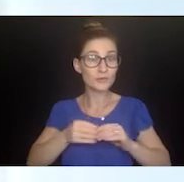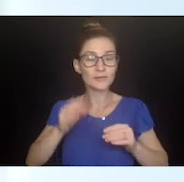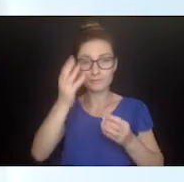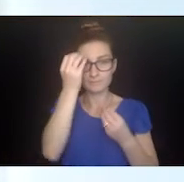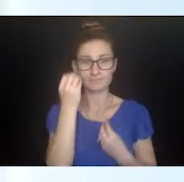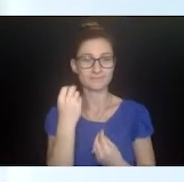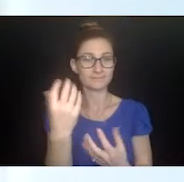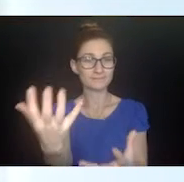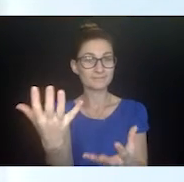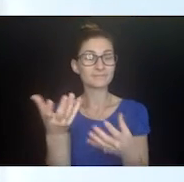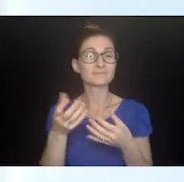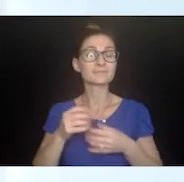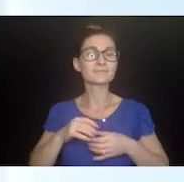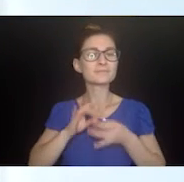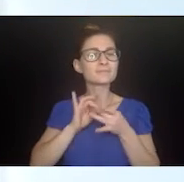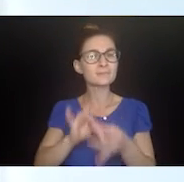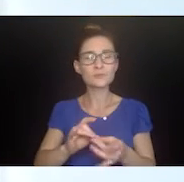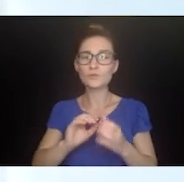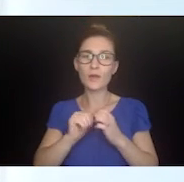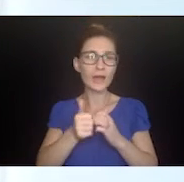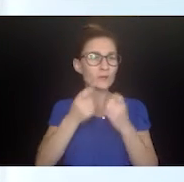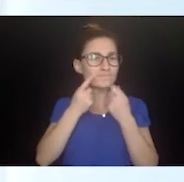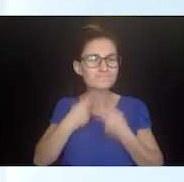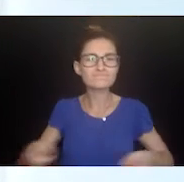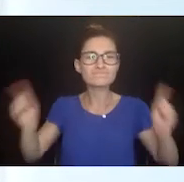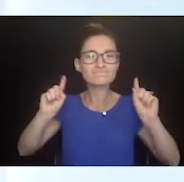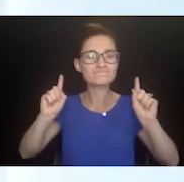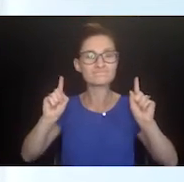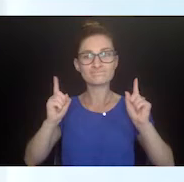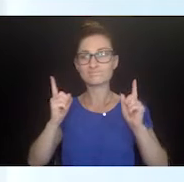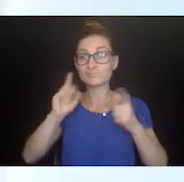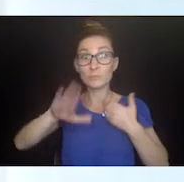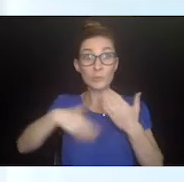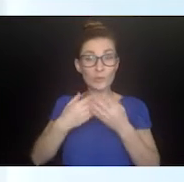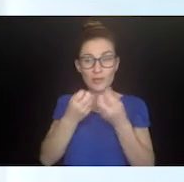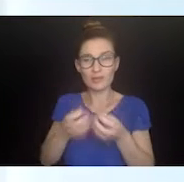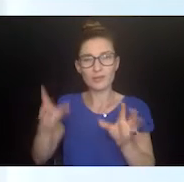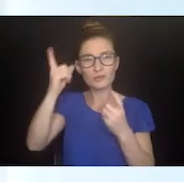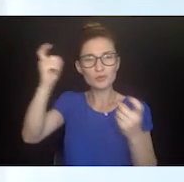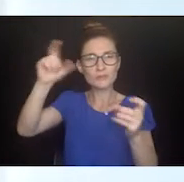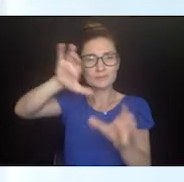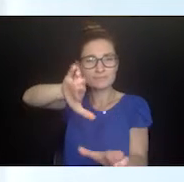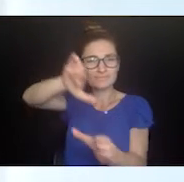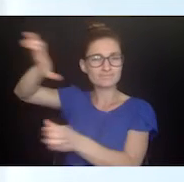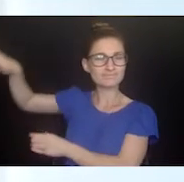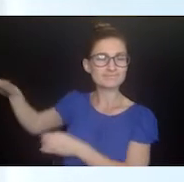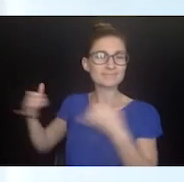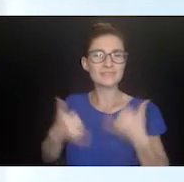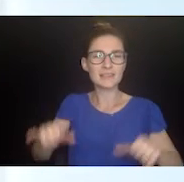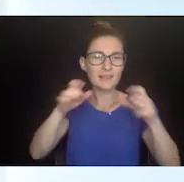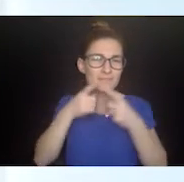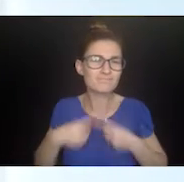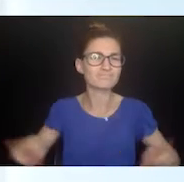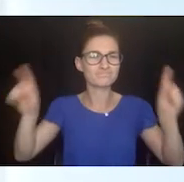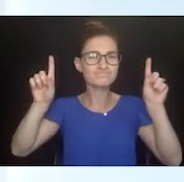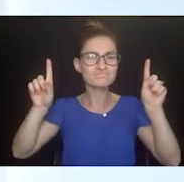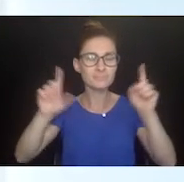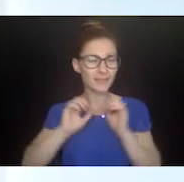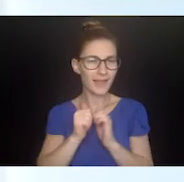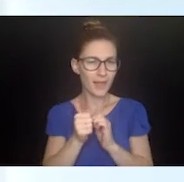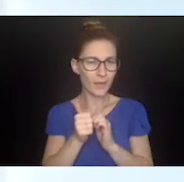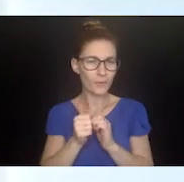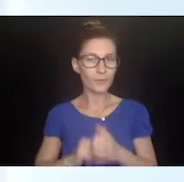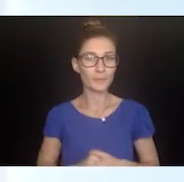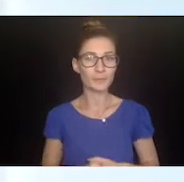stories about how you can triumph despite all those lost dreams. Now, you